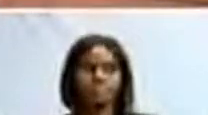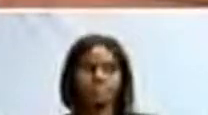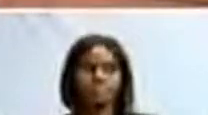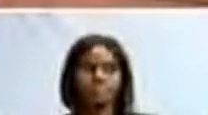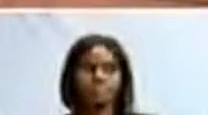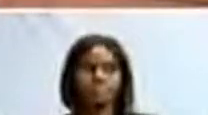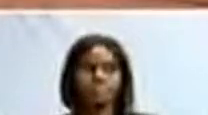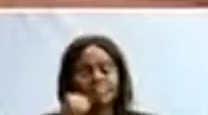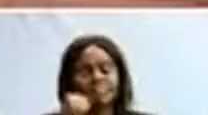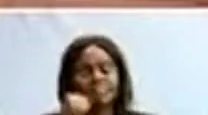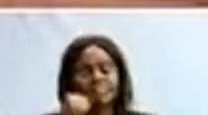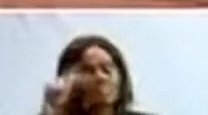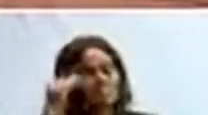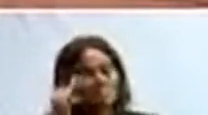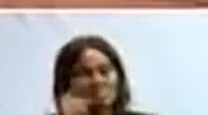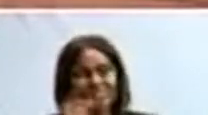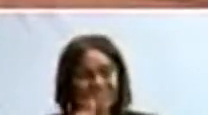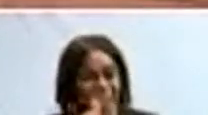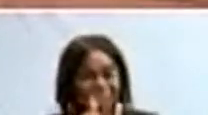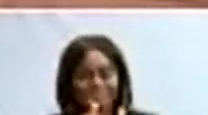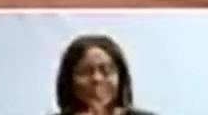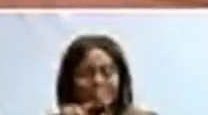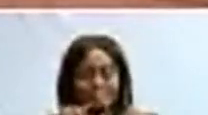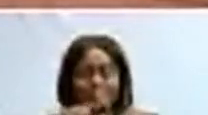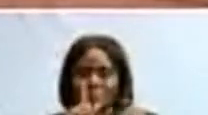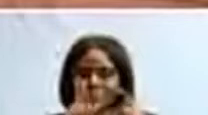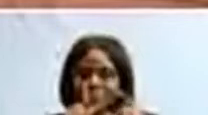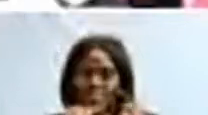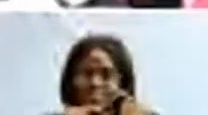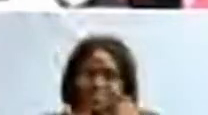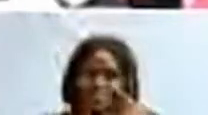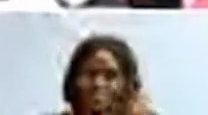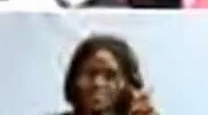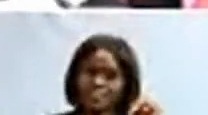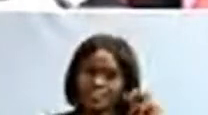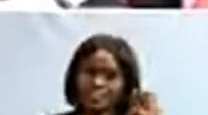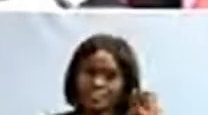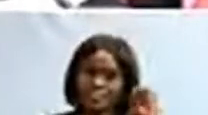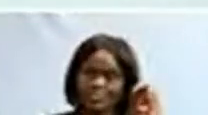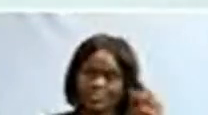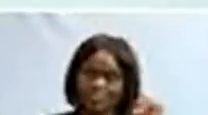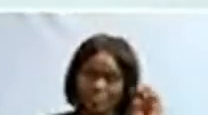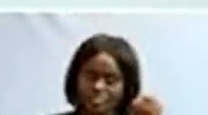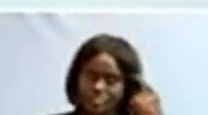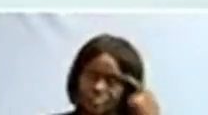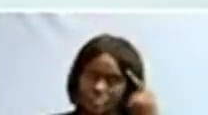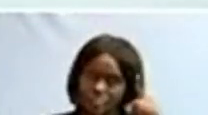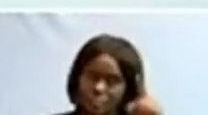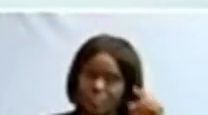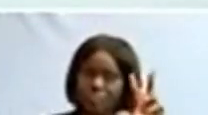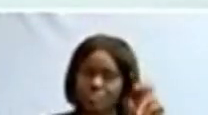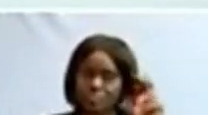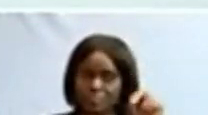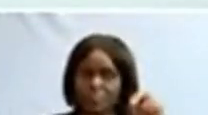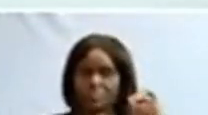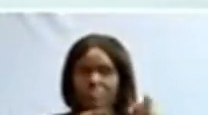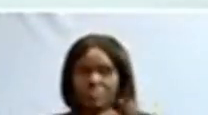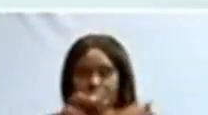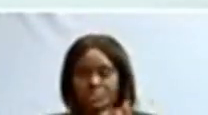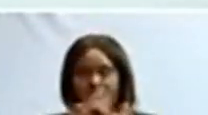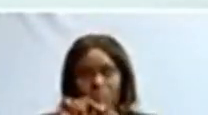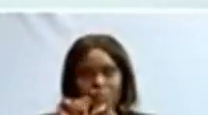I don't know whether you are. You can go ahead. Yes. I see the memo for 30th March